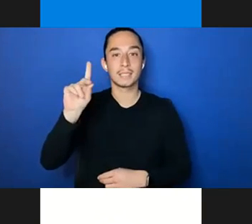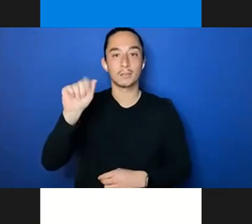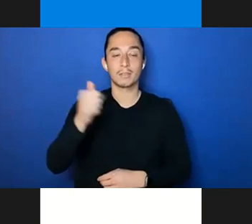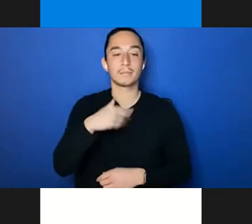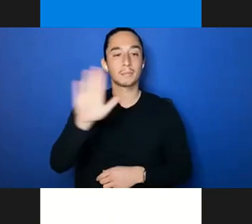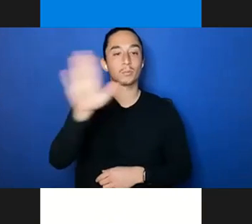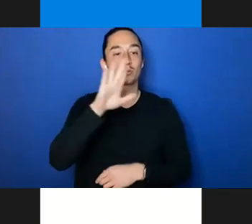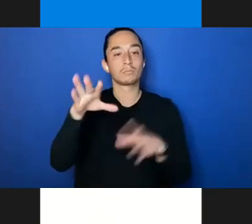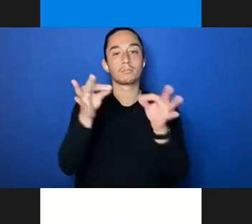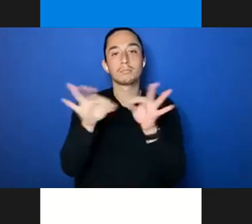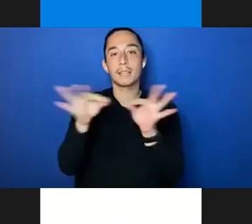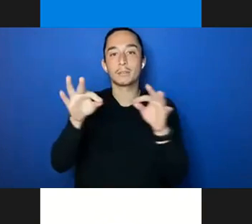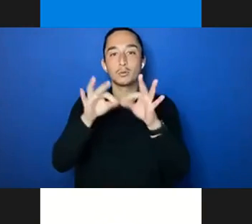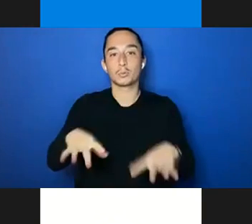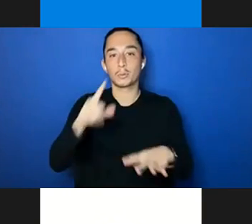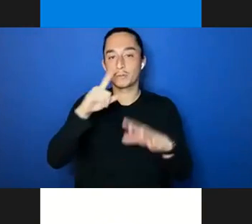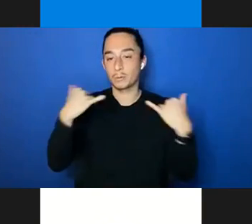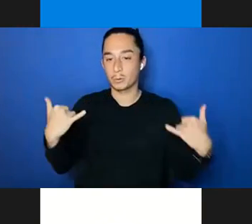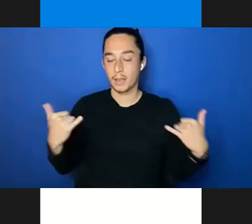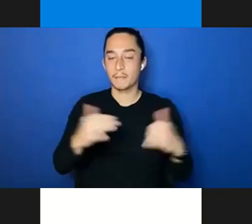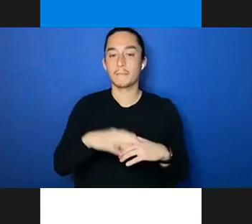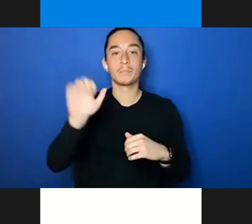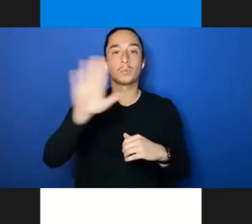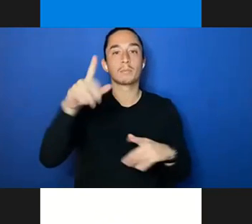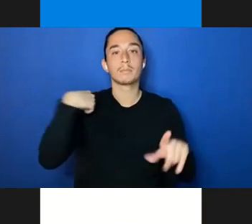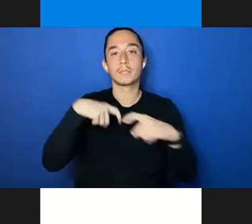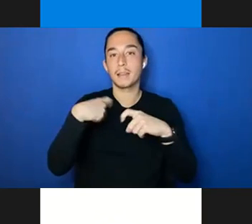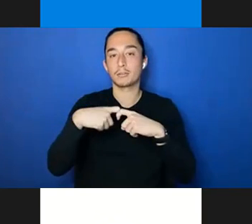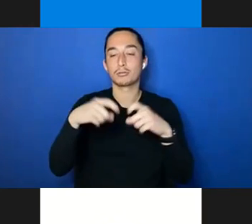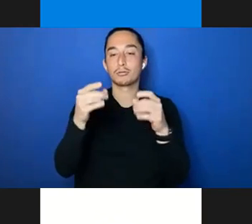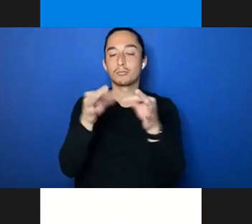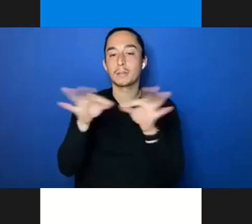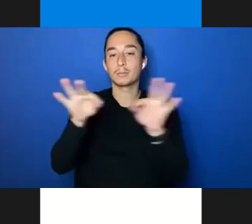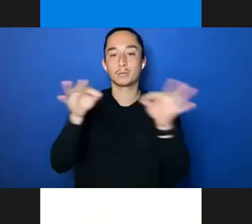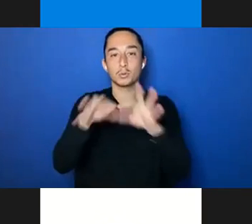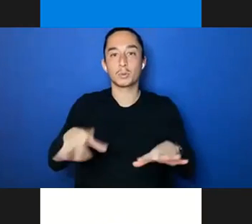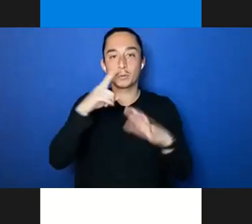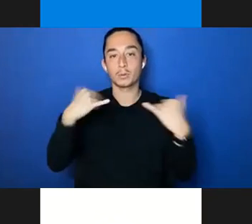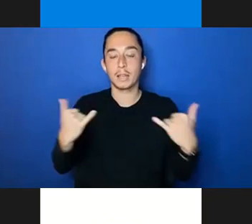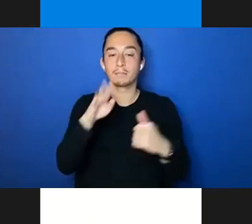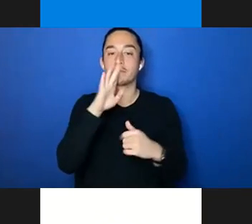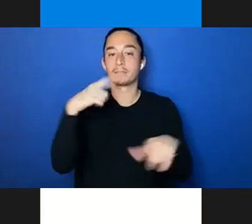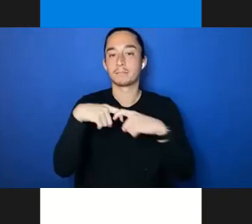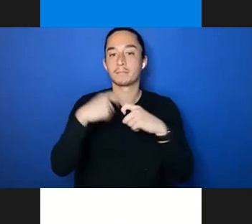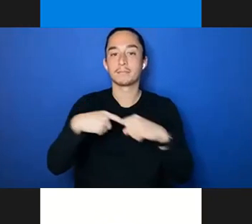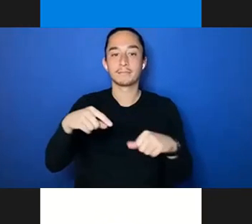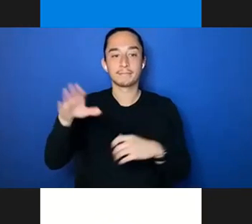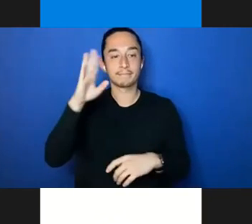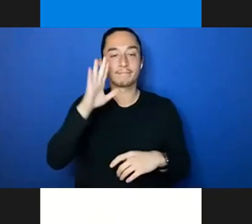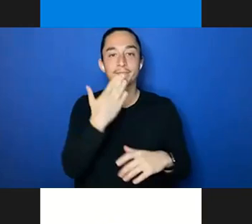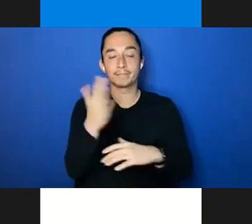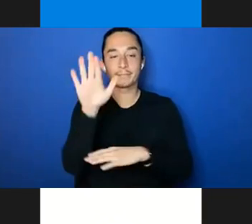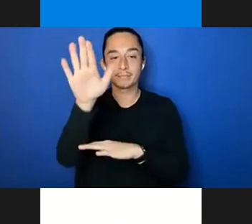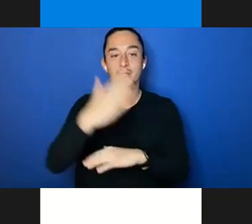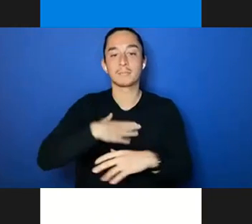language interpreter for the day, your Spanish language interpreter for the day. Buenas tardes, mi nombre es Sandra. Voy a ser su